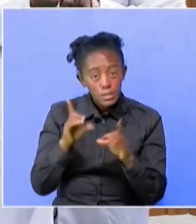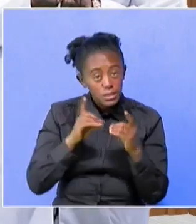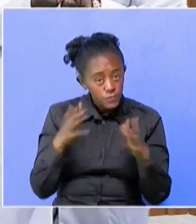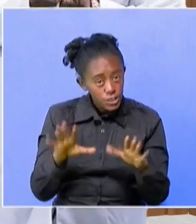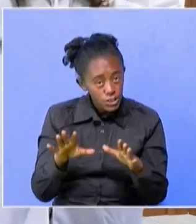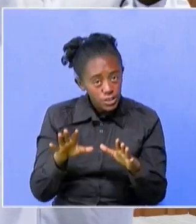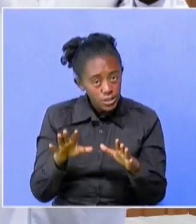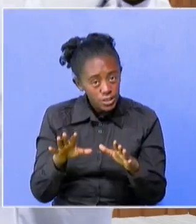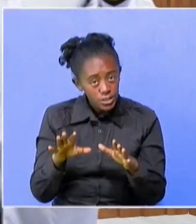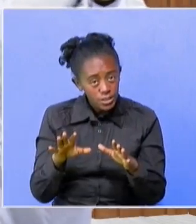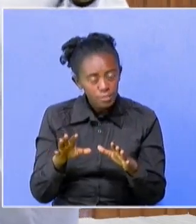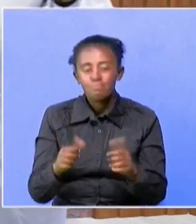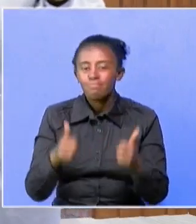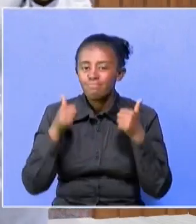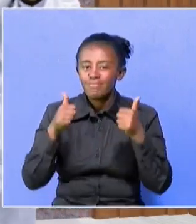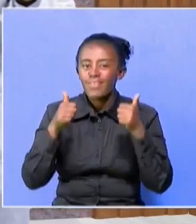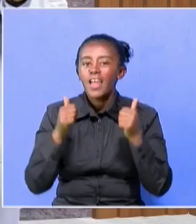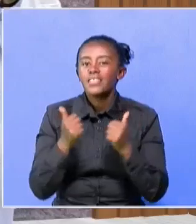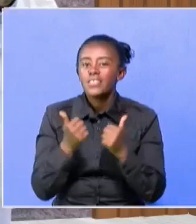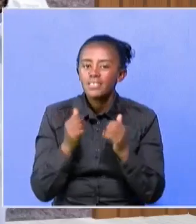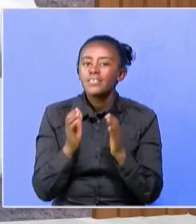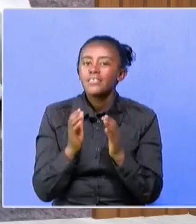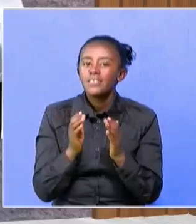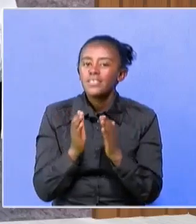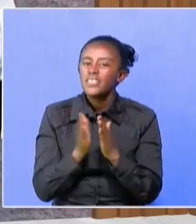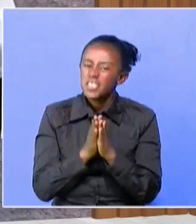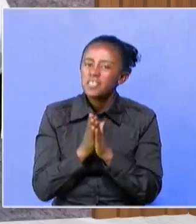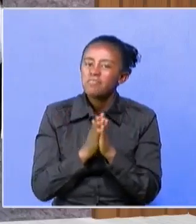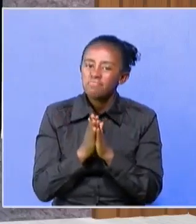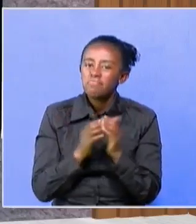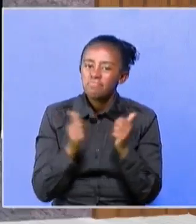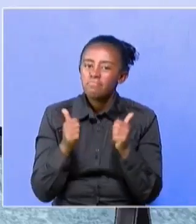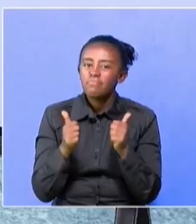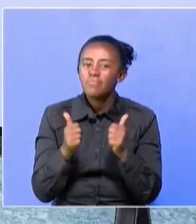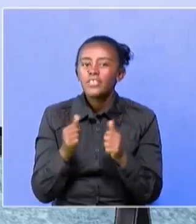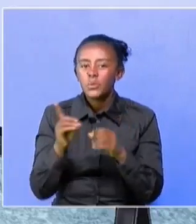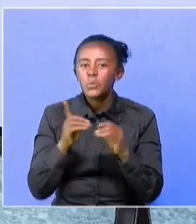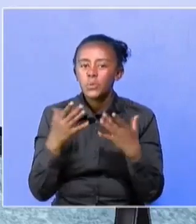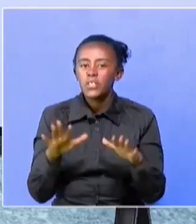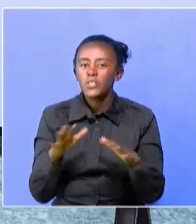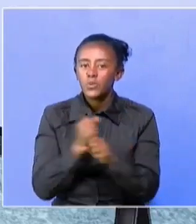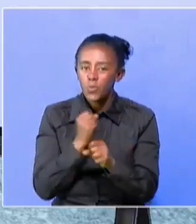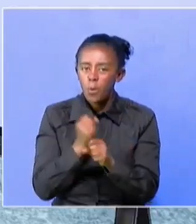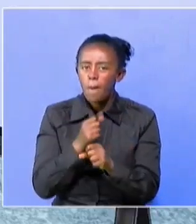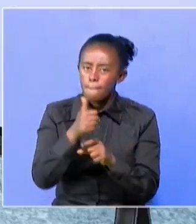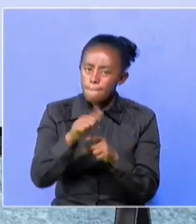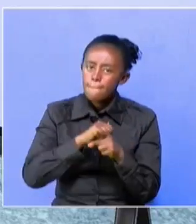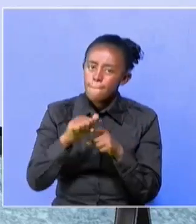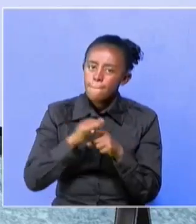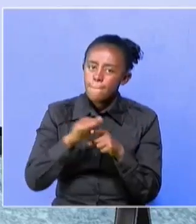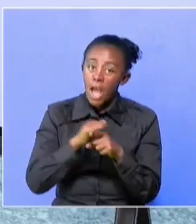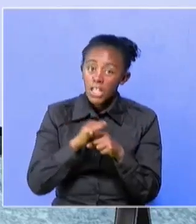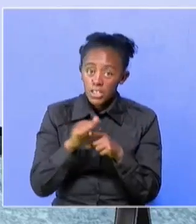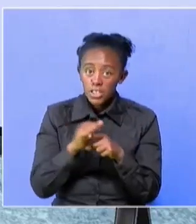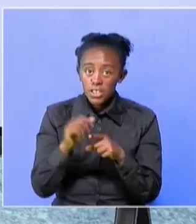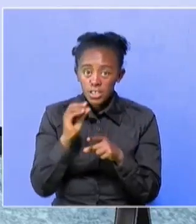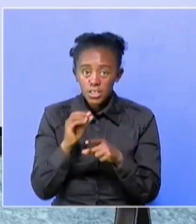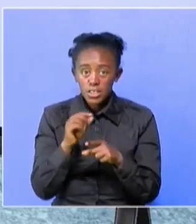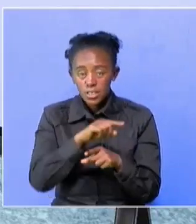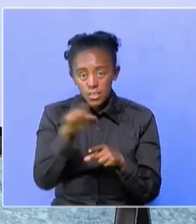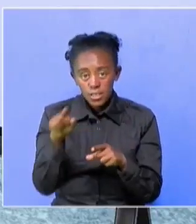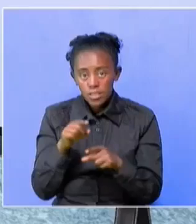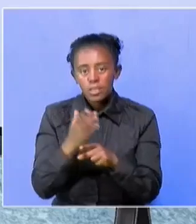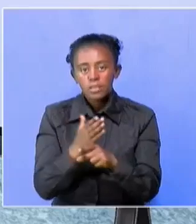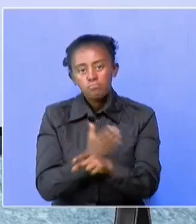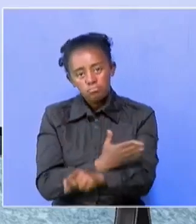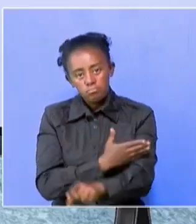it? That's interesting. This is what I mean. You did your job. So you should practice in such a way while you are